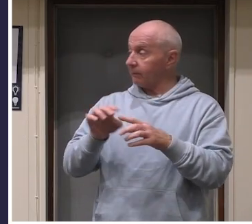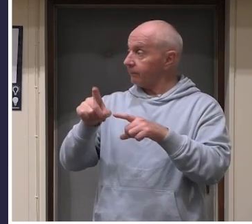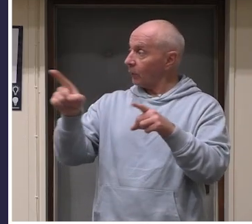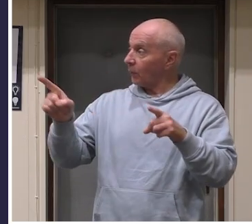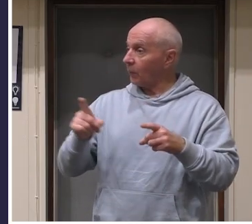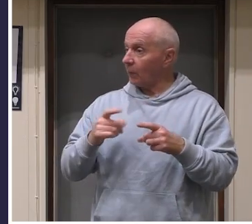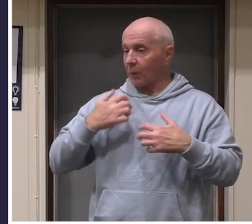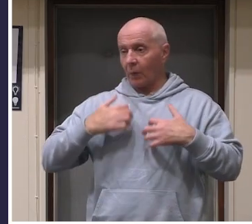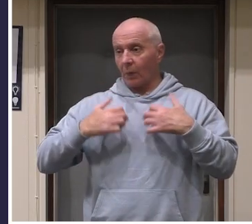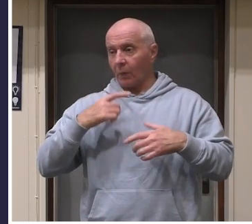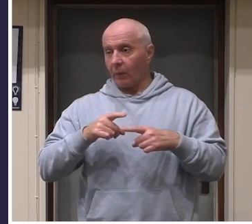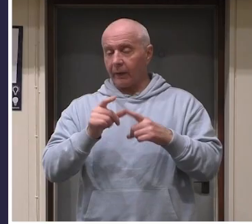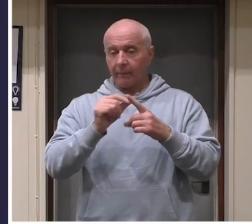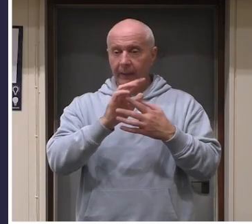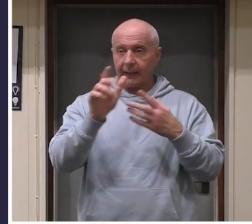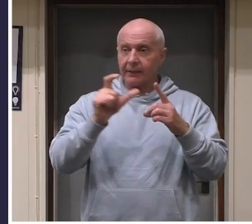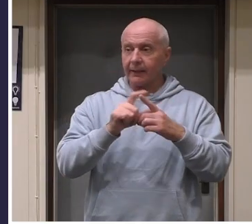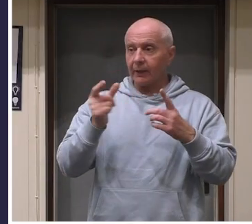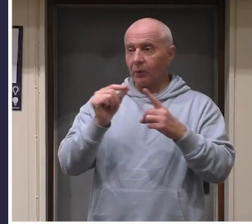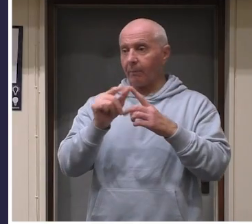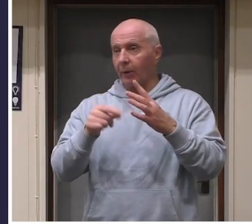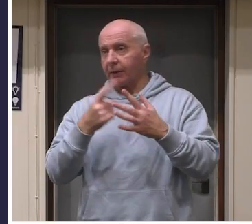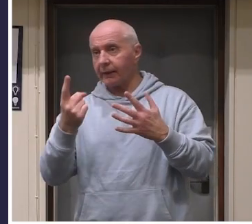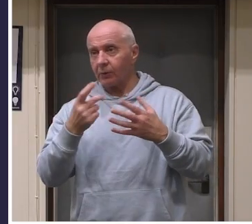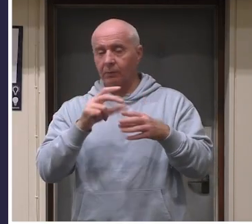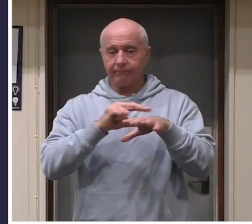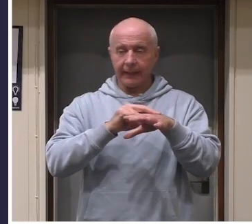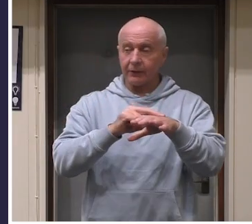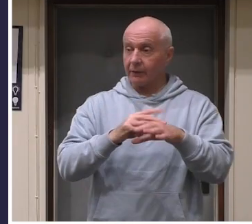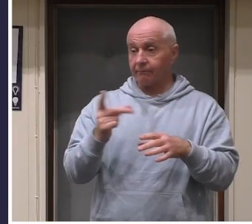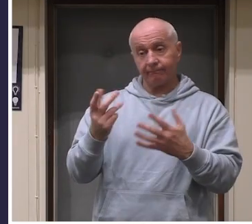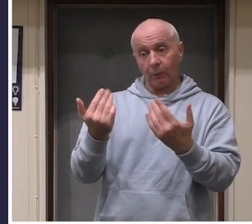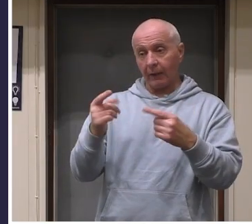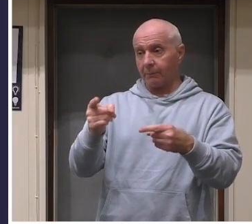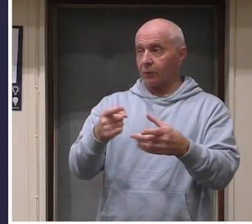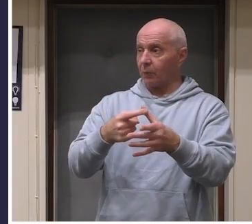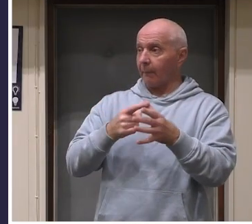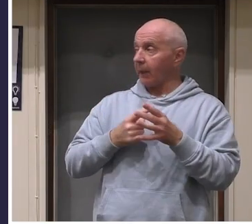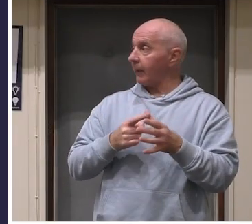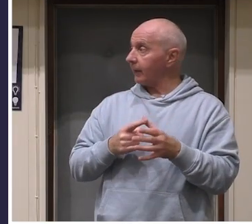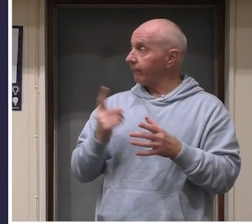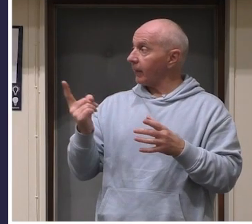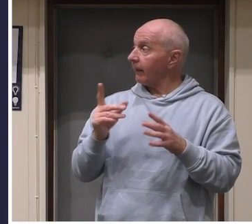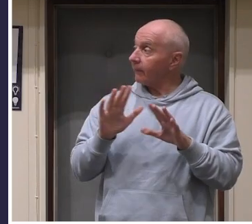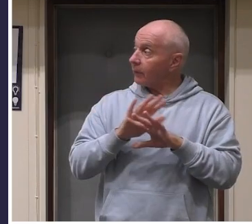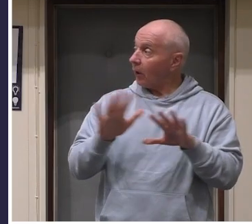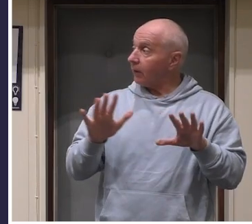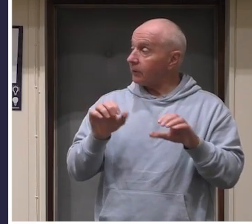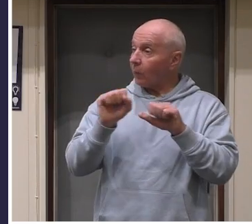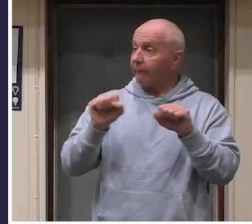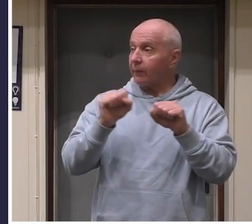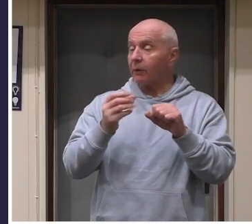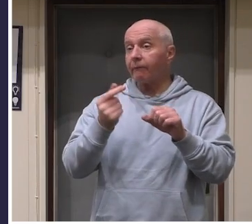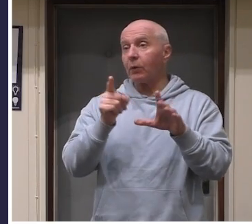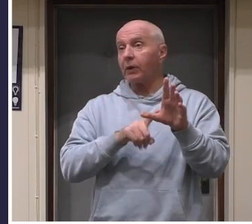want to pursue a PhD or a project or an internship, you're very welcome to apply. And if not, you wait for a few years, some of you,